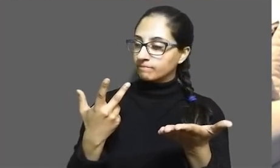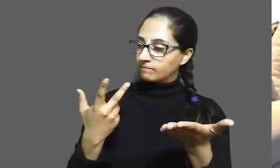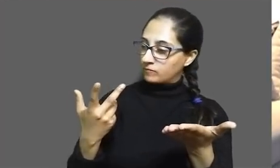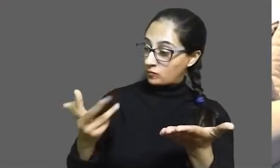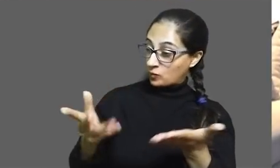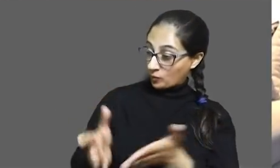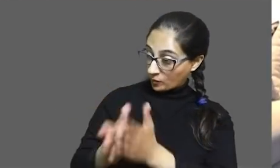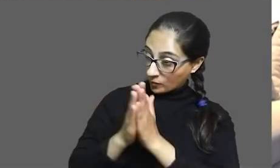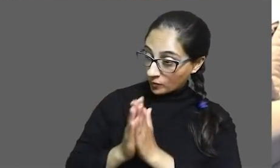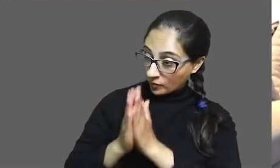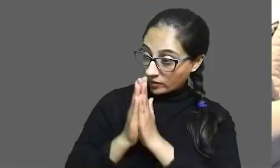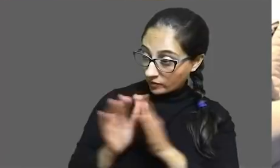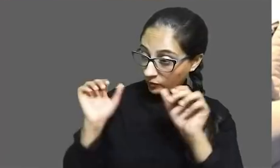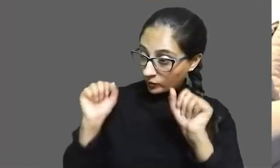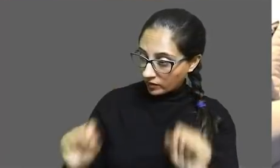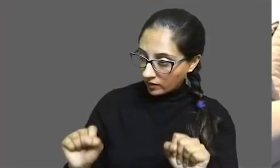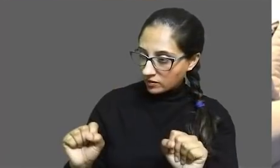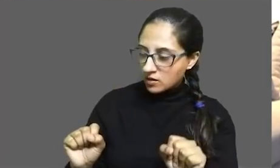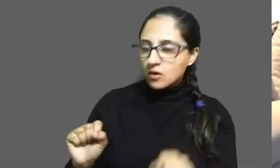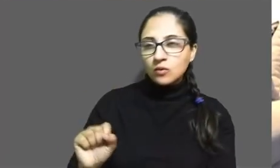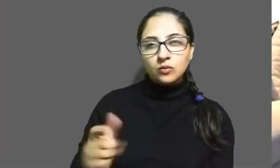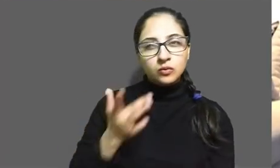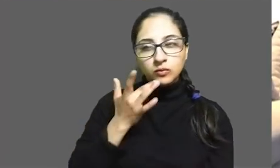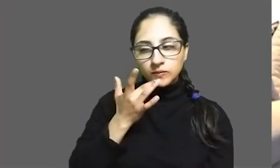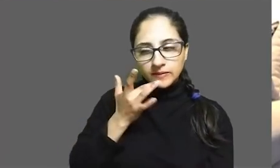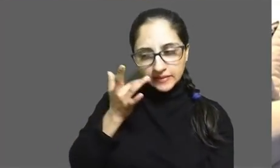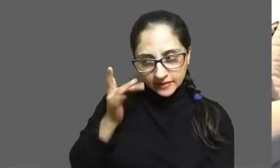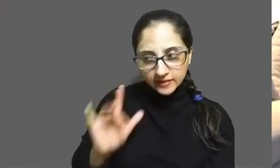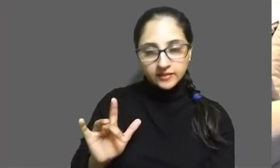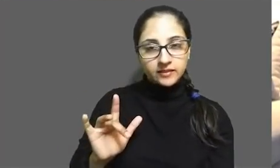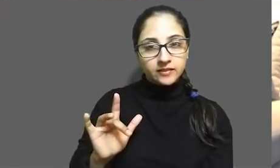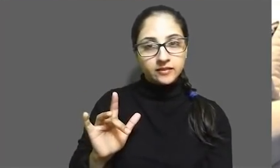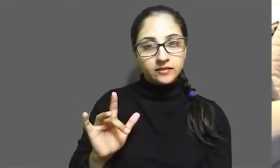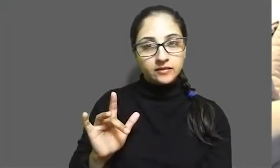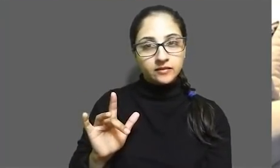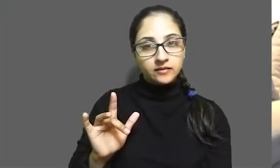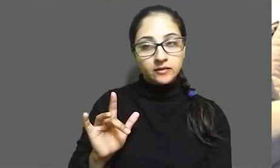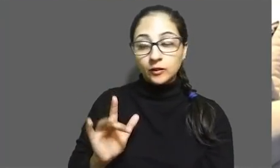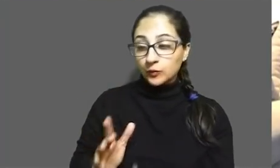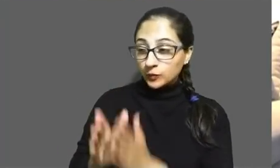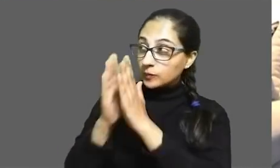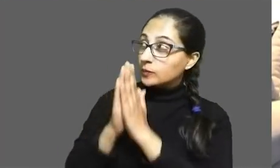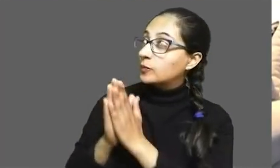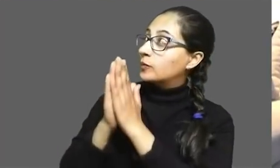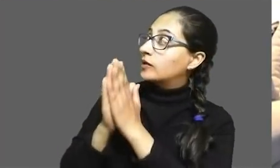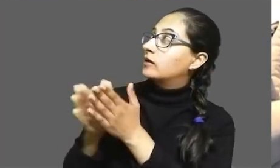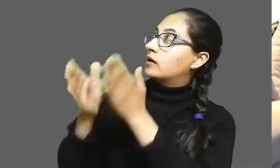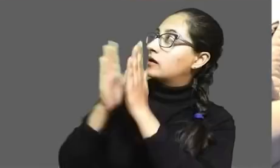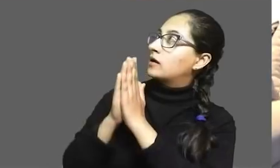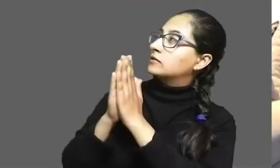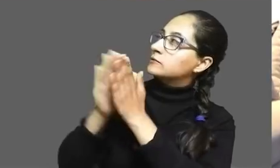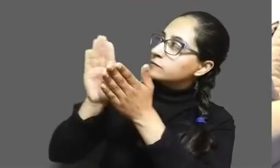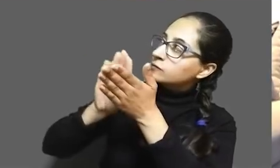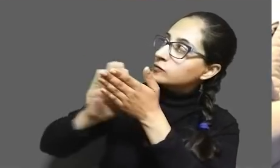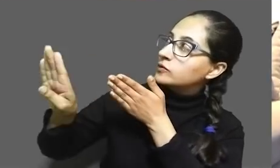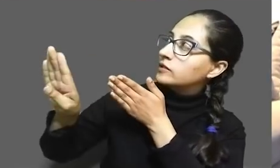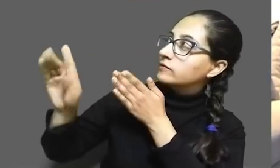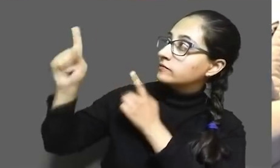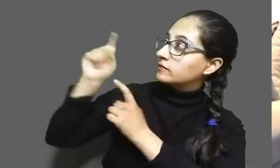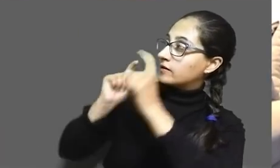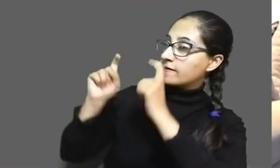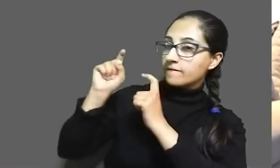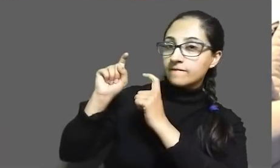"Think over it, that by simply granting you the privilege of praying for his favors and